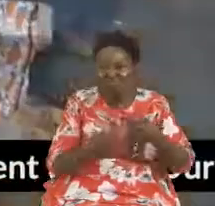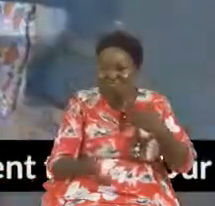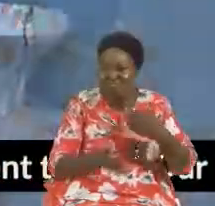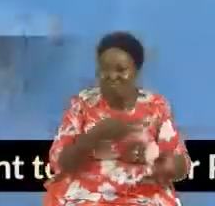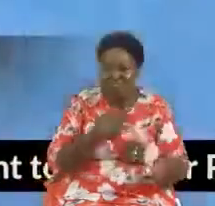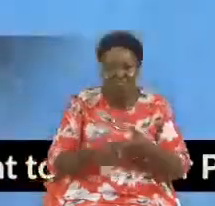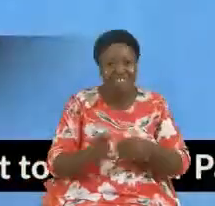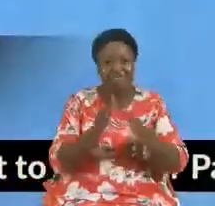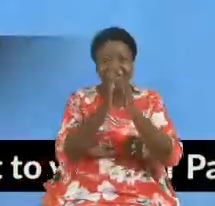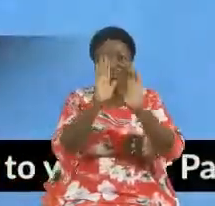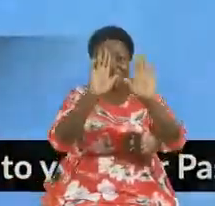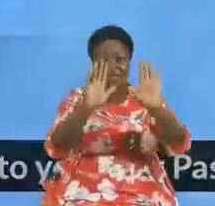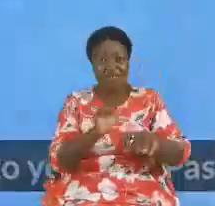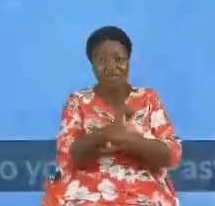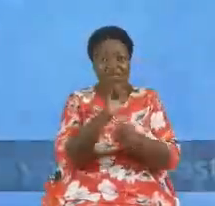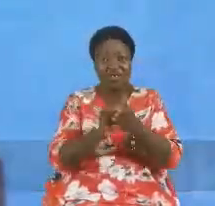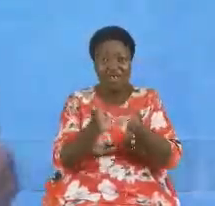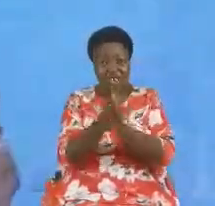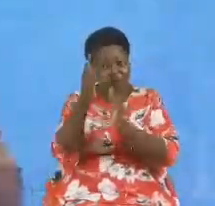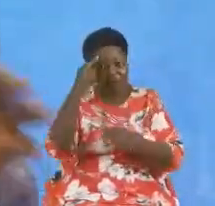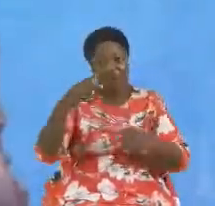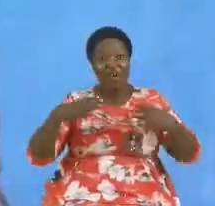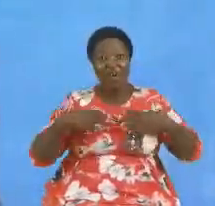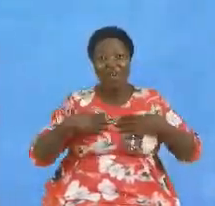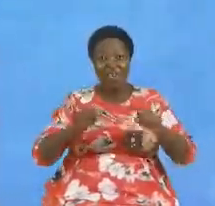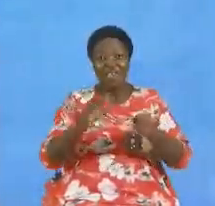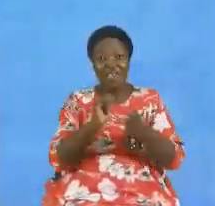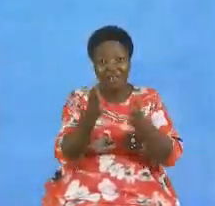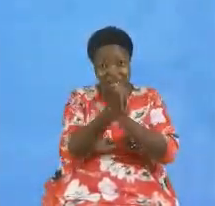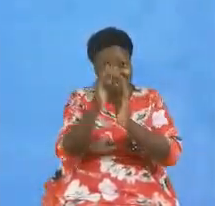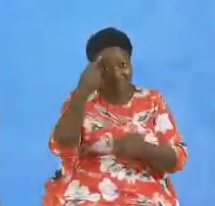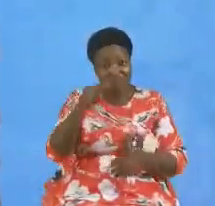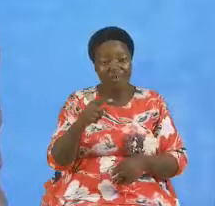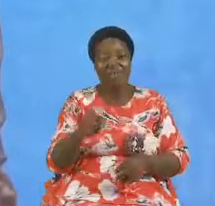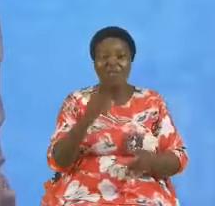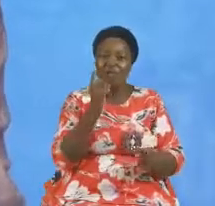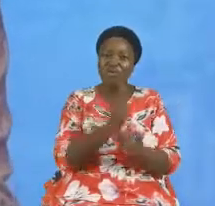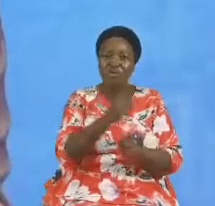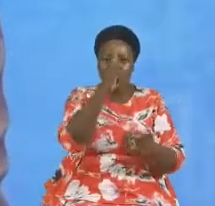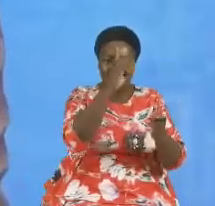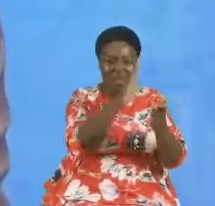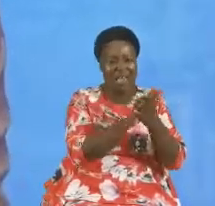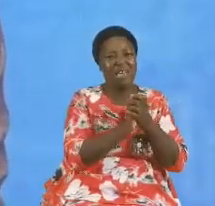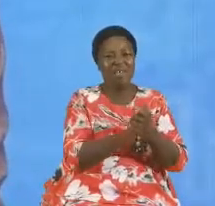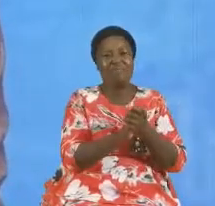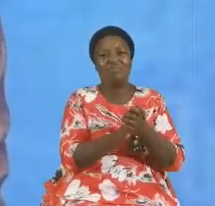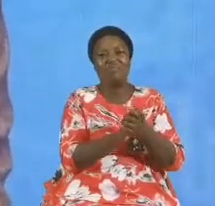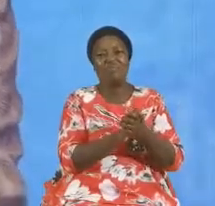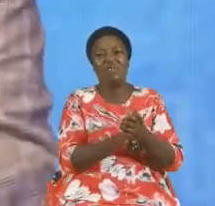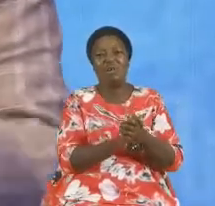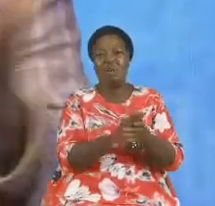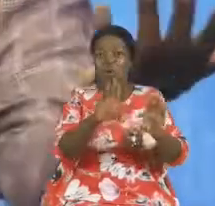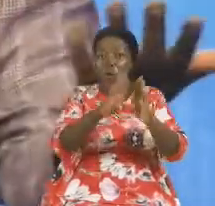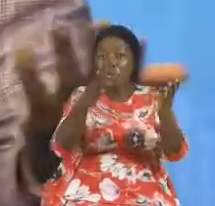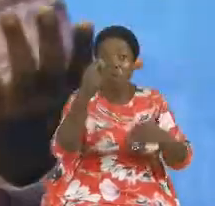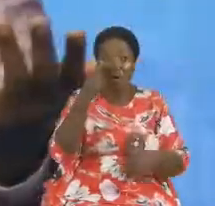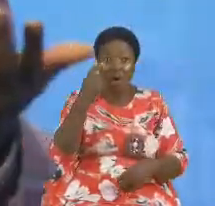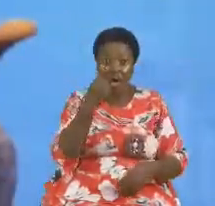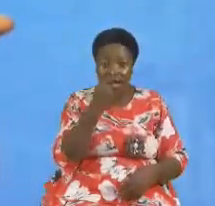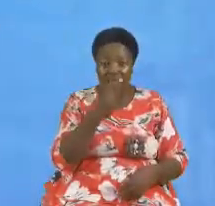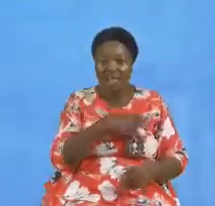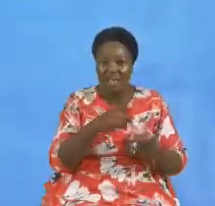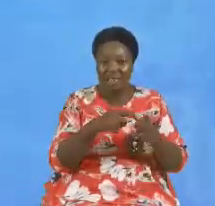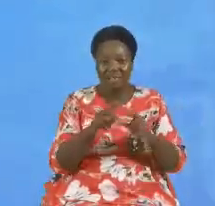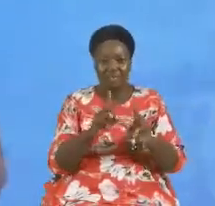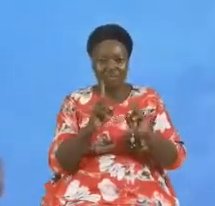After the final amen, whatever miracle you are asking for, healing you are asking for, just